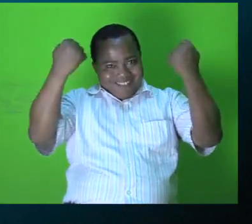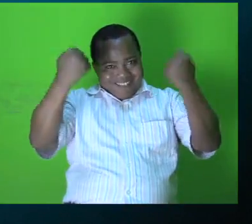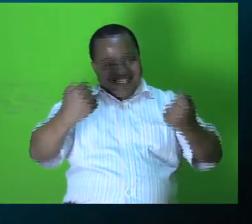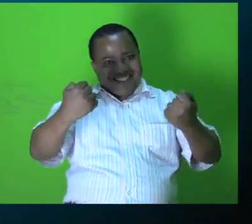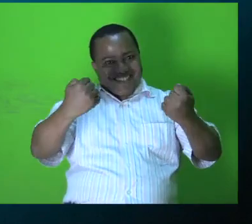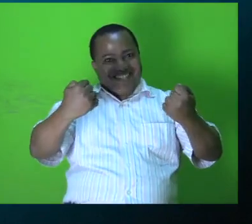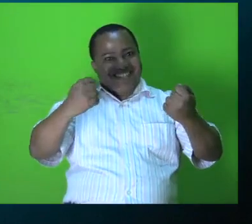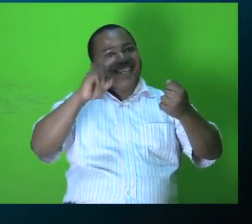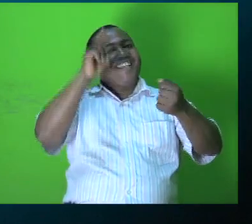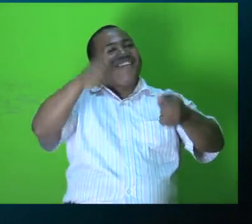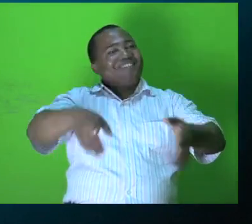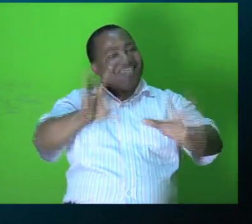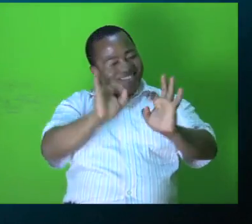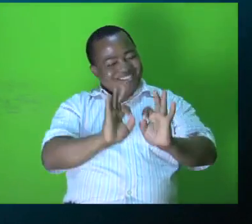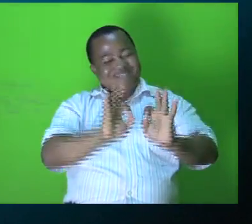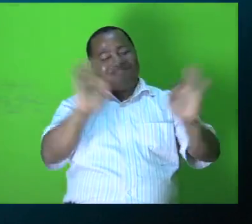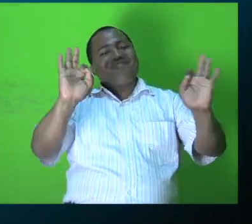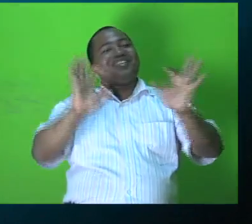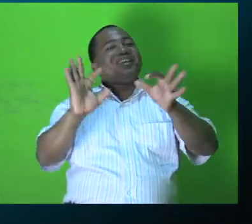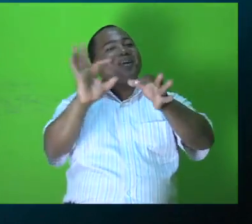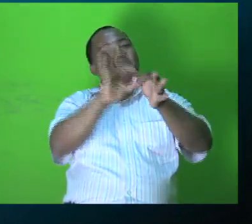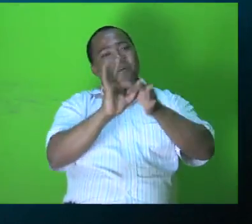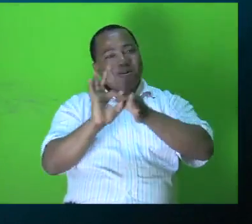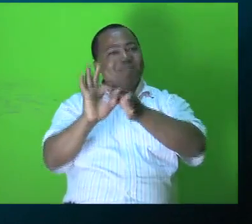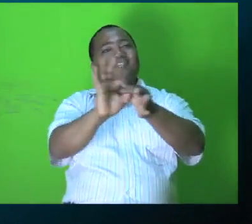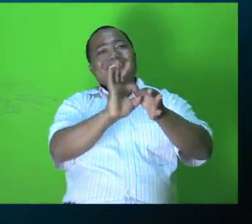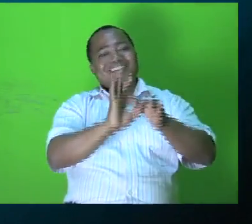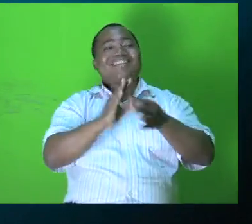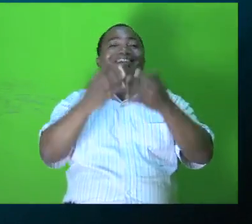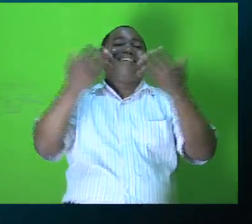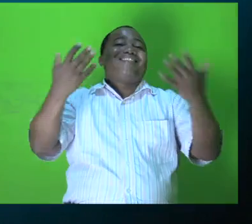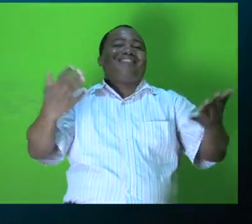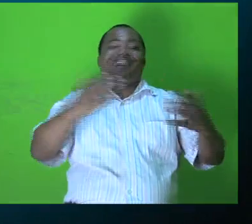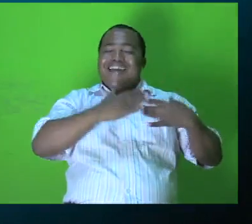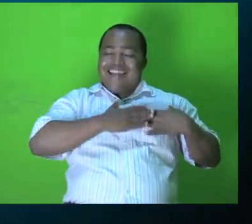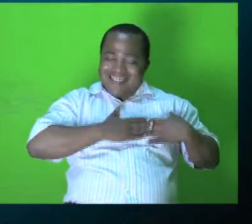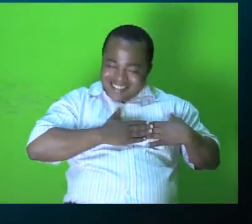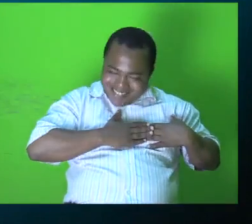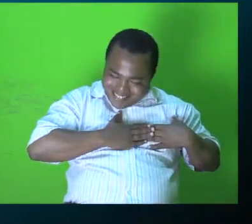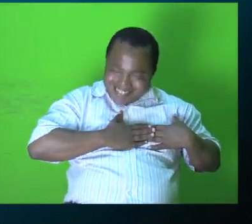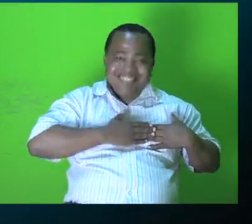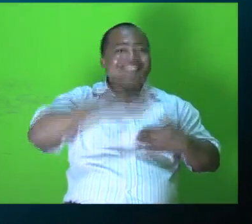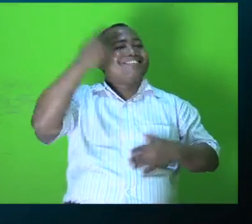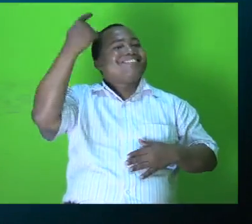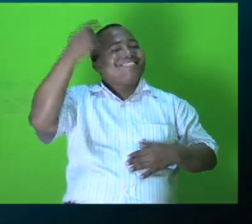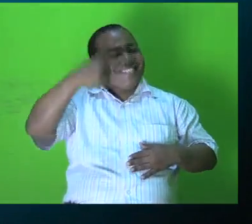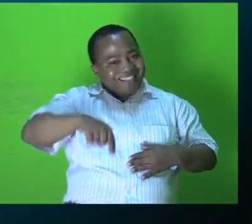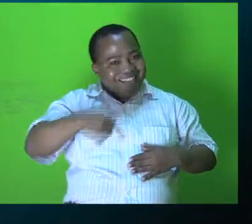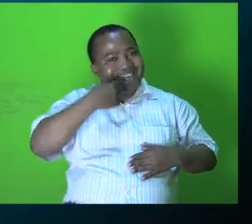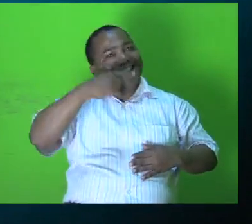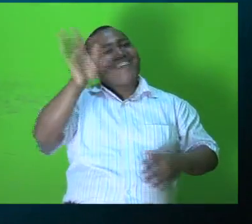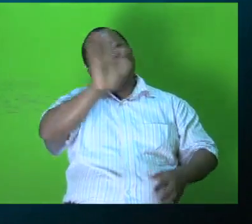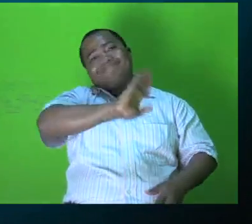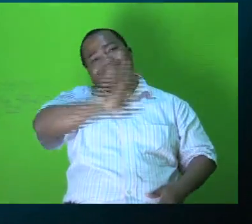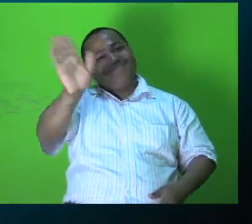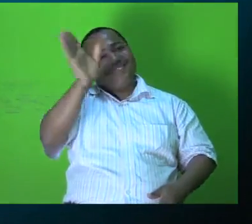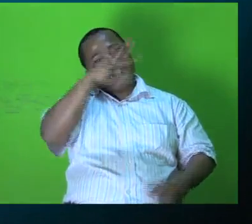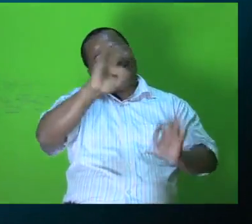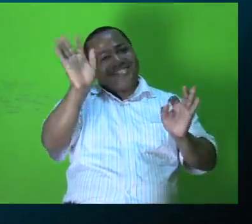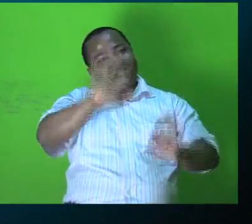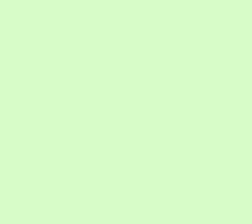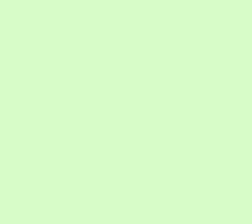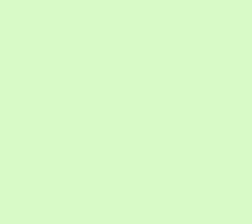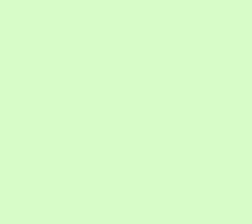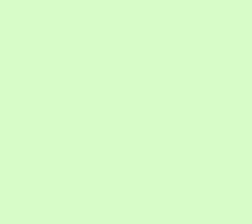and good cooperation. So, thank you very much. Have a nice day.